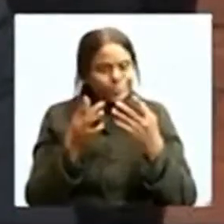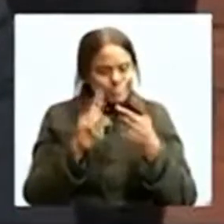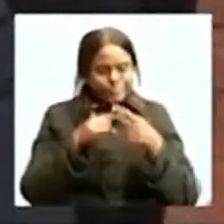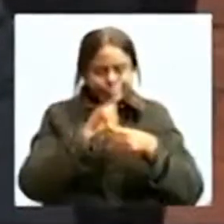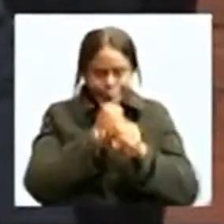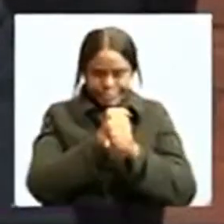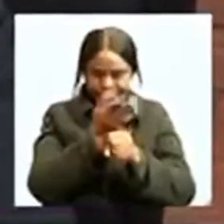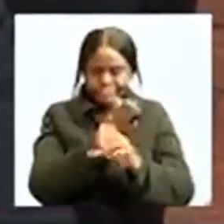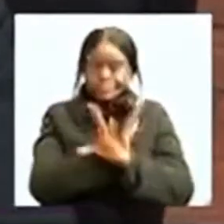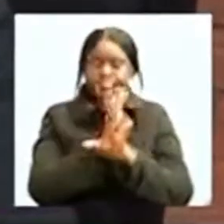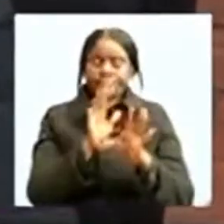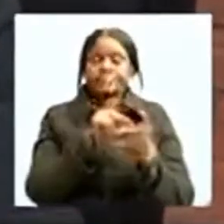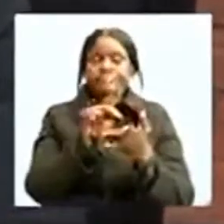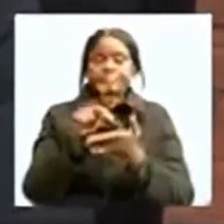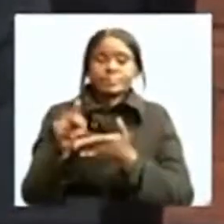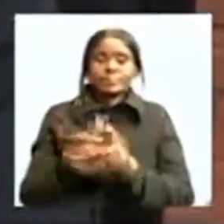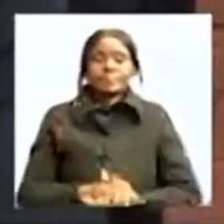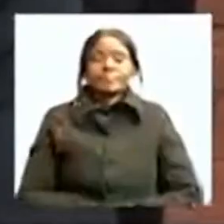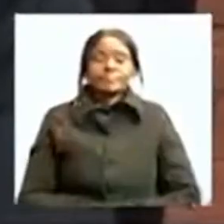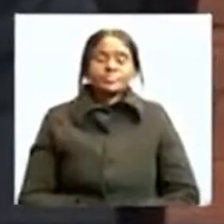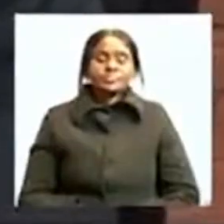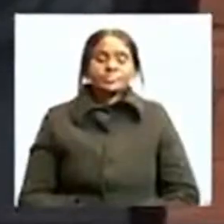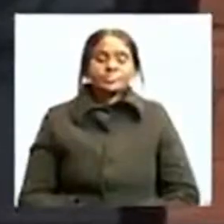these Zambians pay?